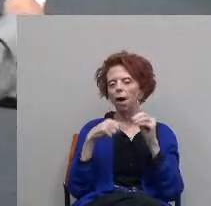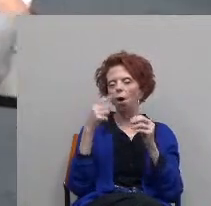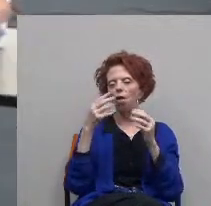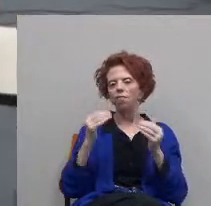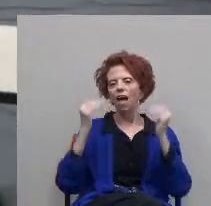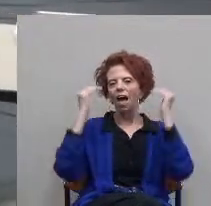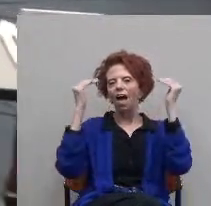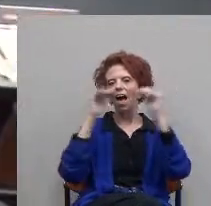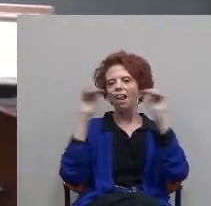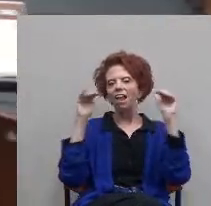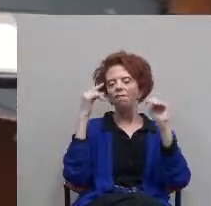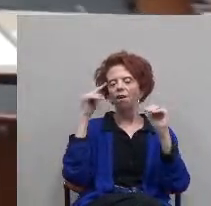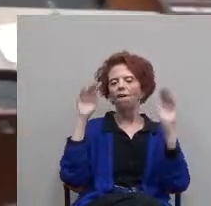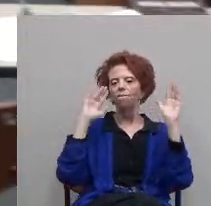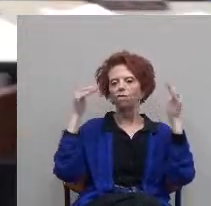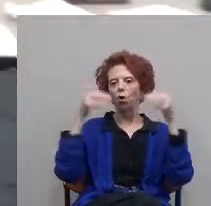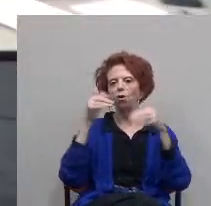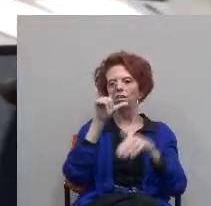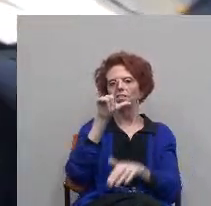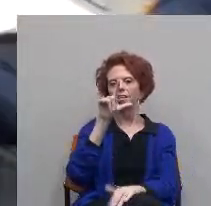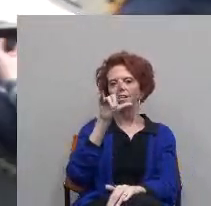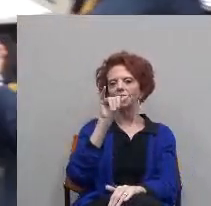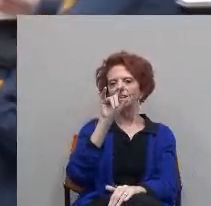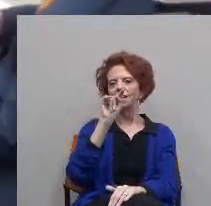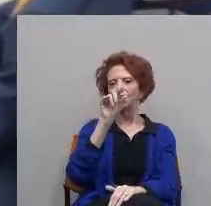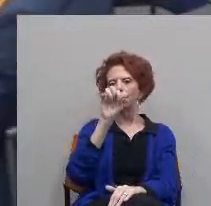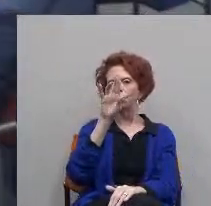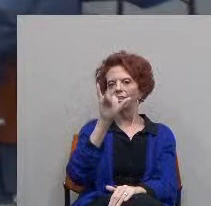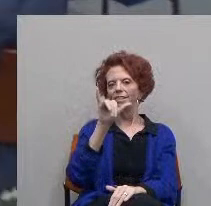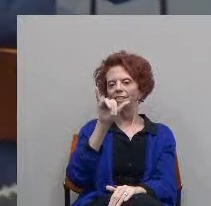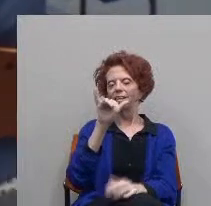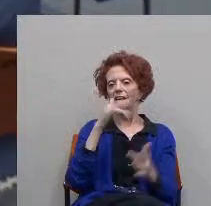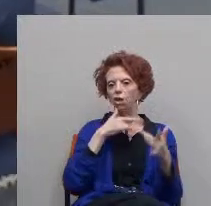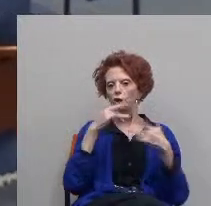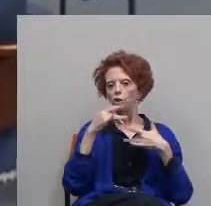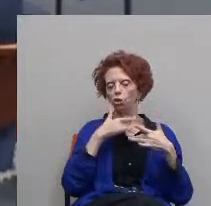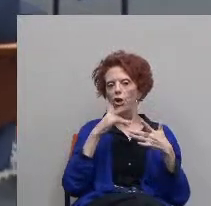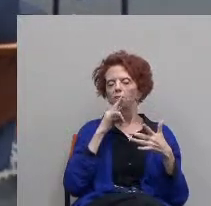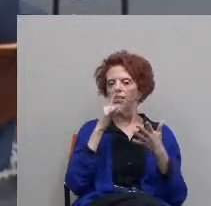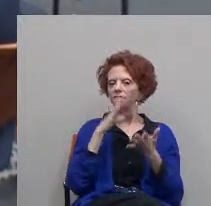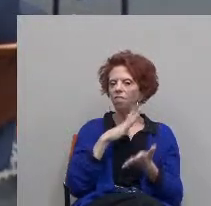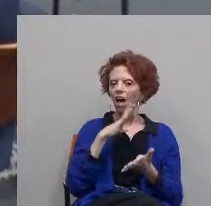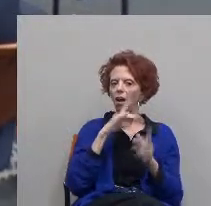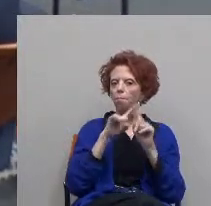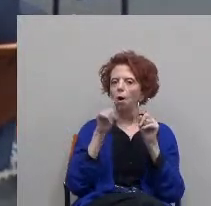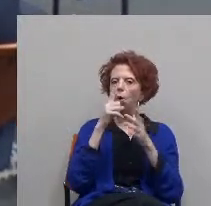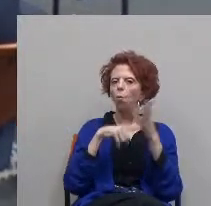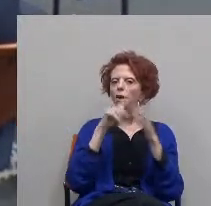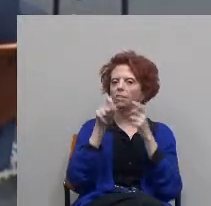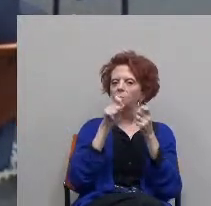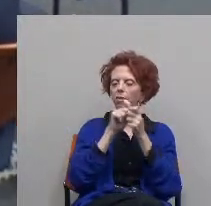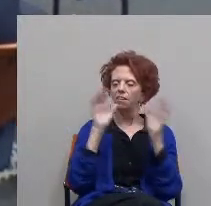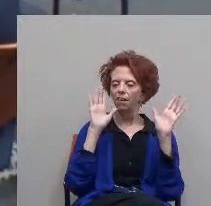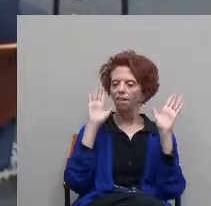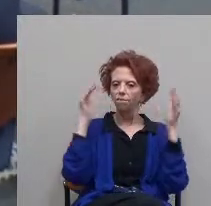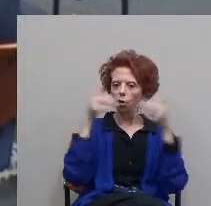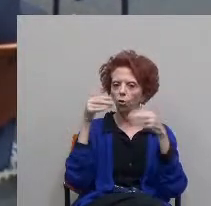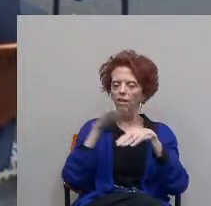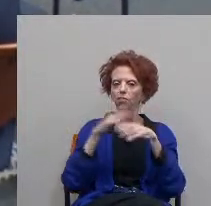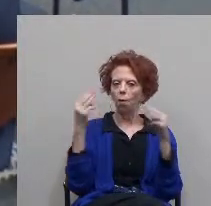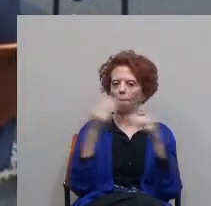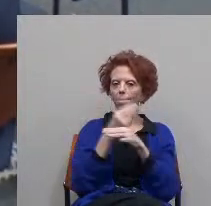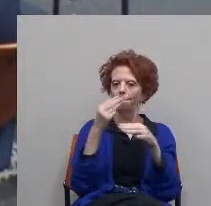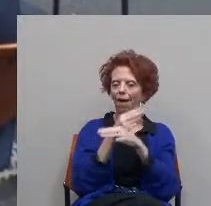a high level, the focus for the literacy concern respondents. So What is the specific focus for the math initiative?